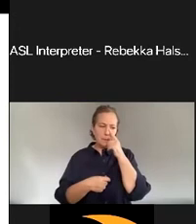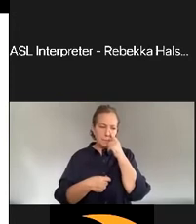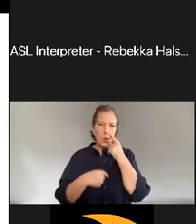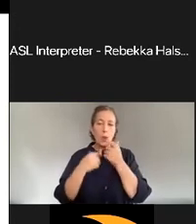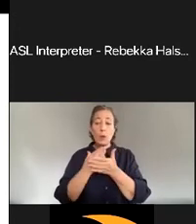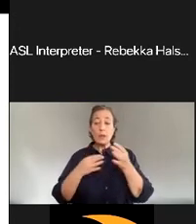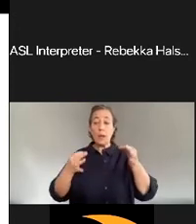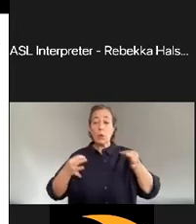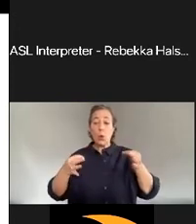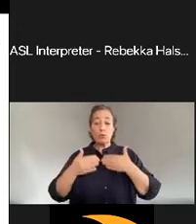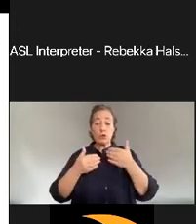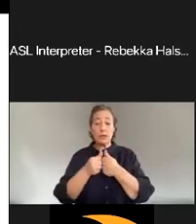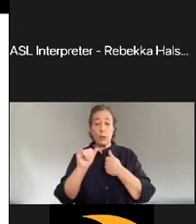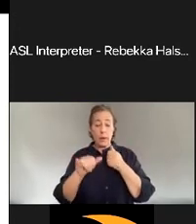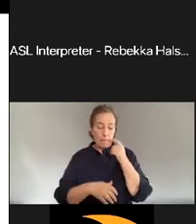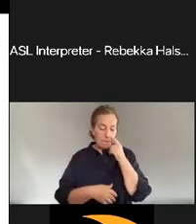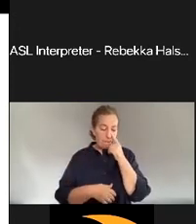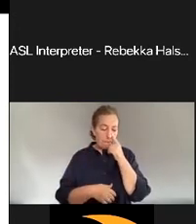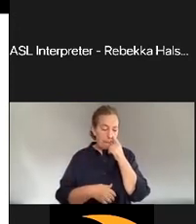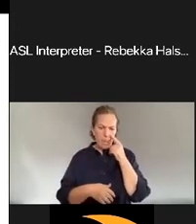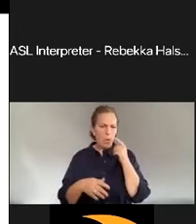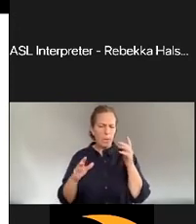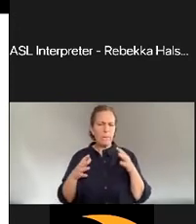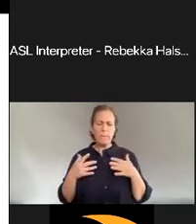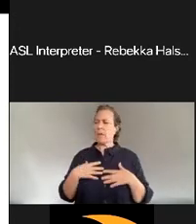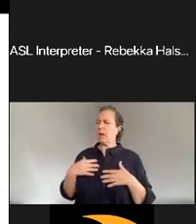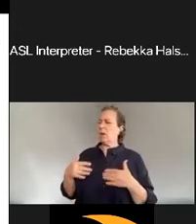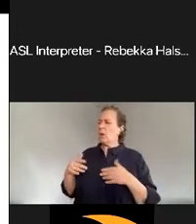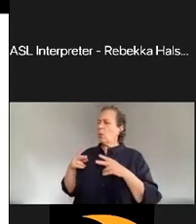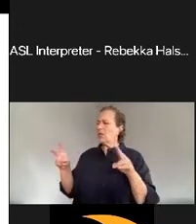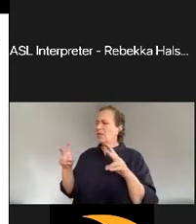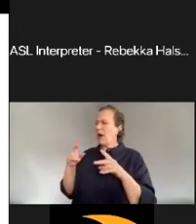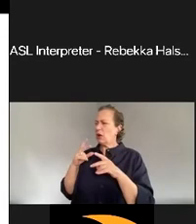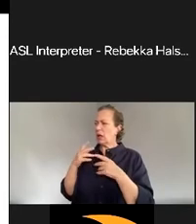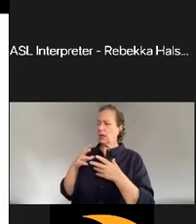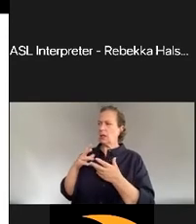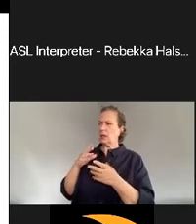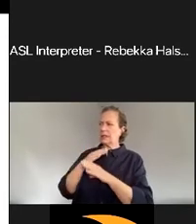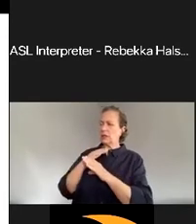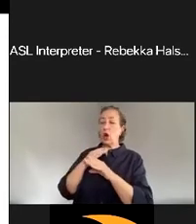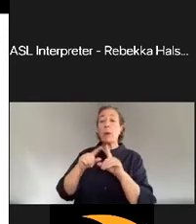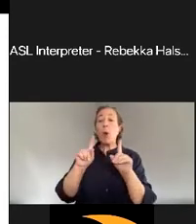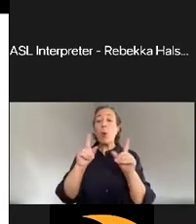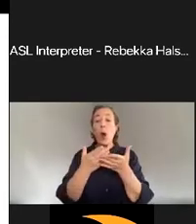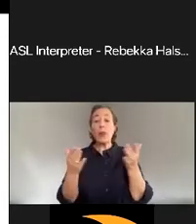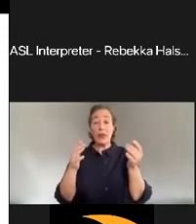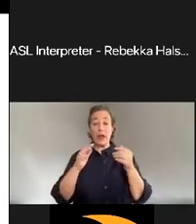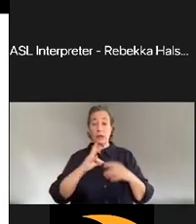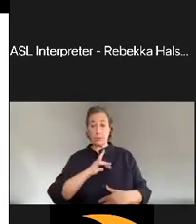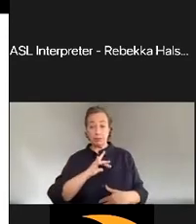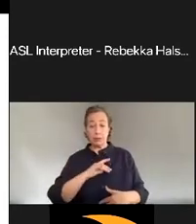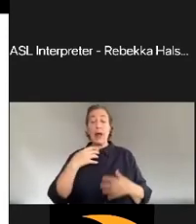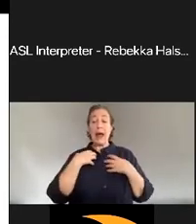that, just was very disturbing. But I think that one thing that has been great is that healthcare professionals and disability